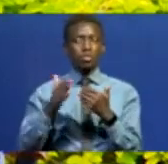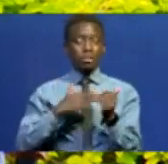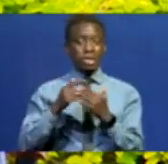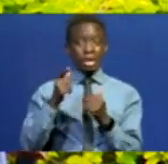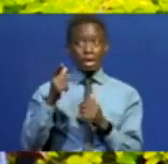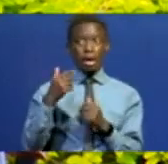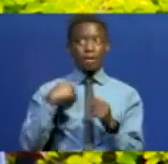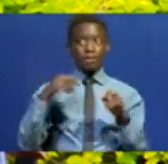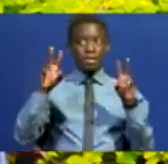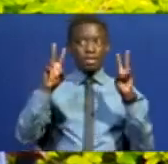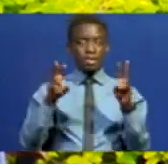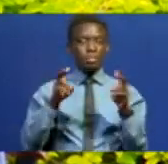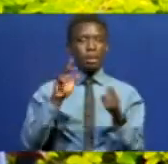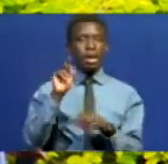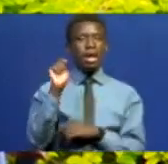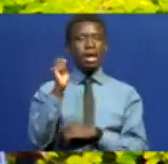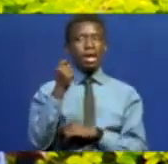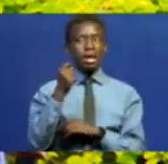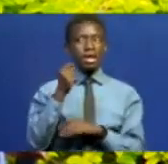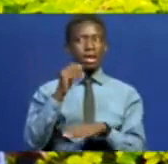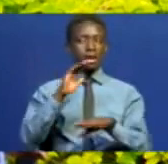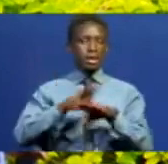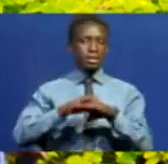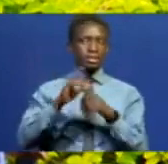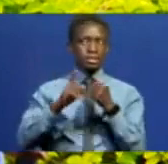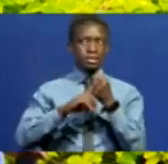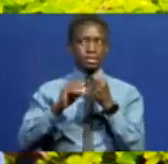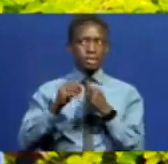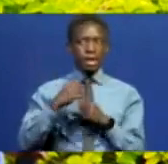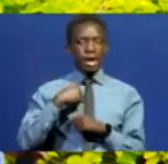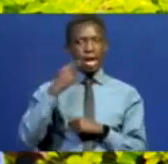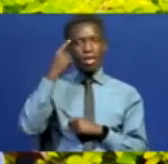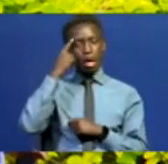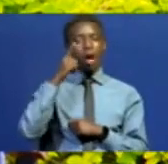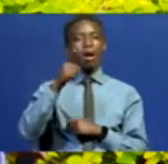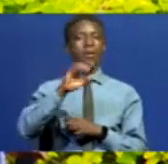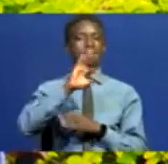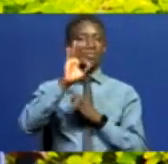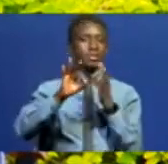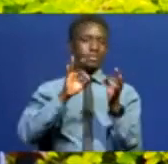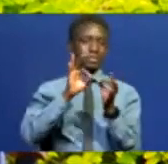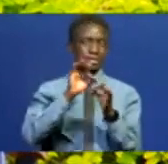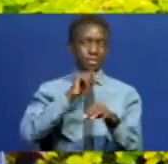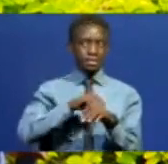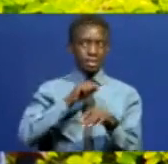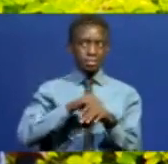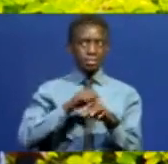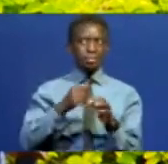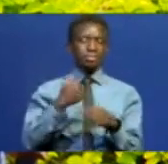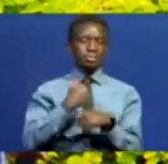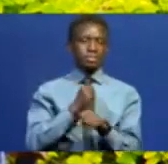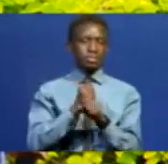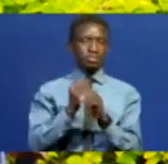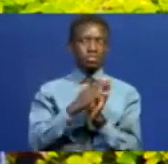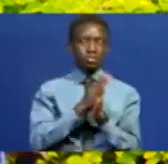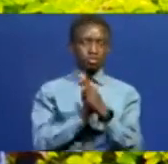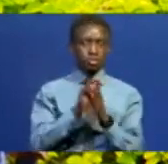we thought this was the theme Kenya at 60, we thought that this was the perfect time to make a short film about Mau Mau and also meet my